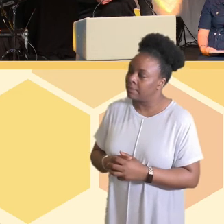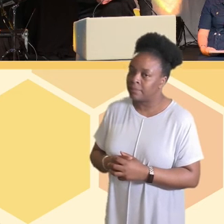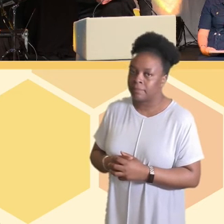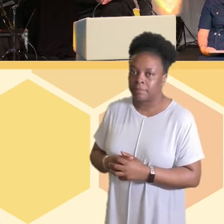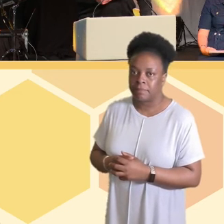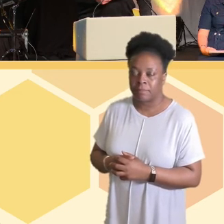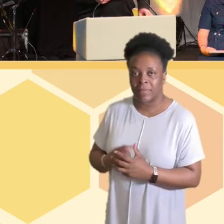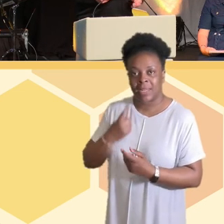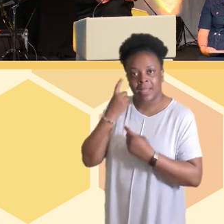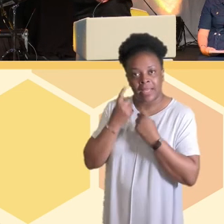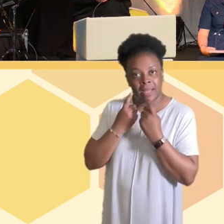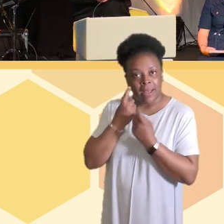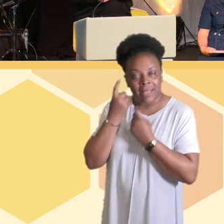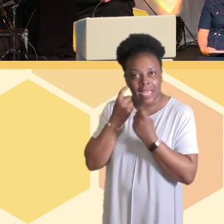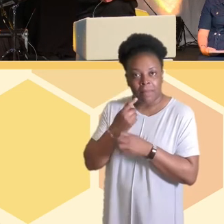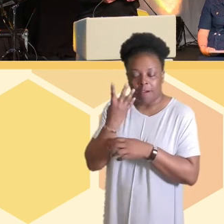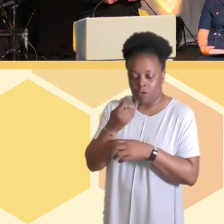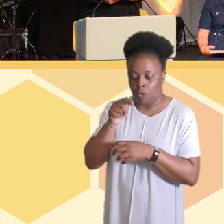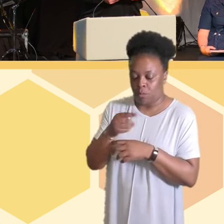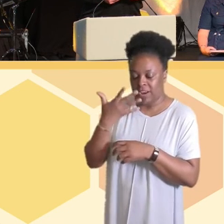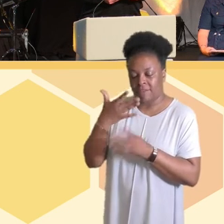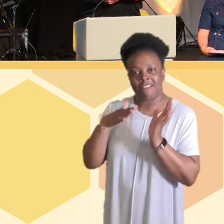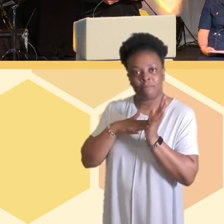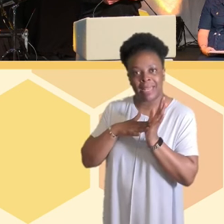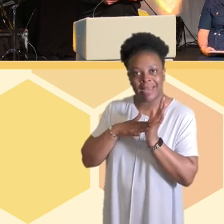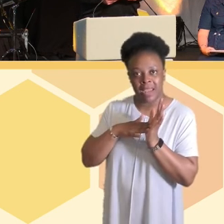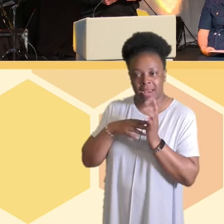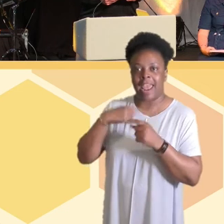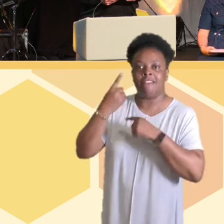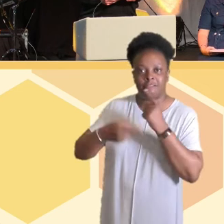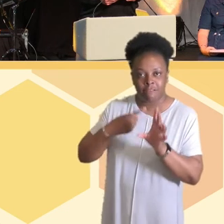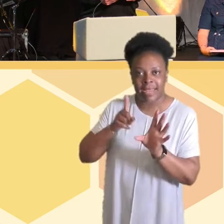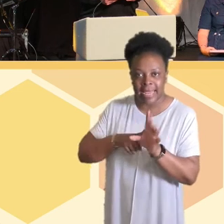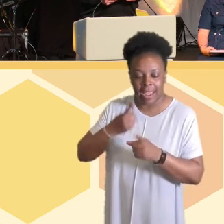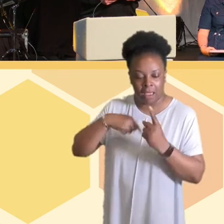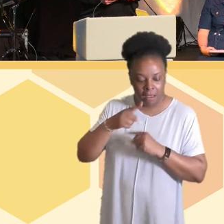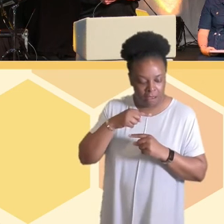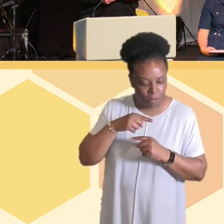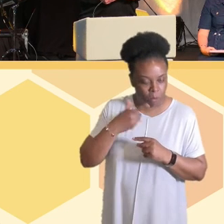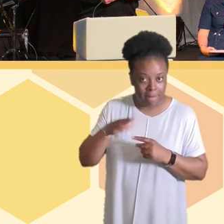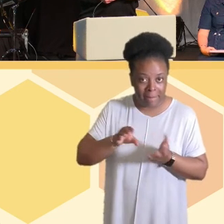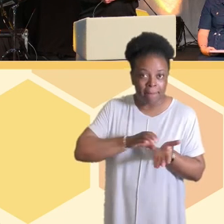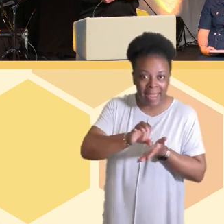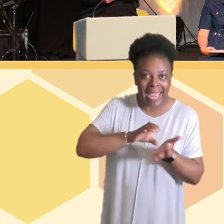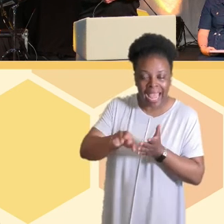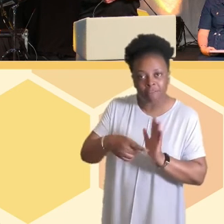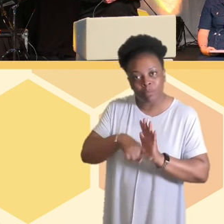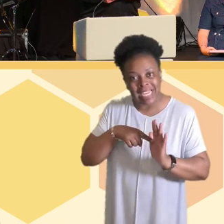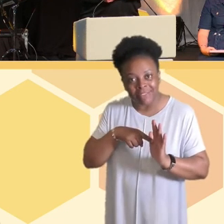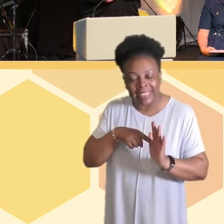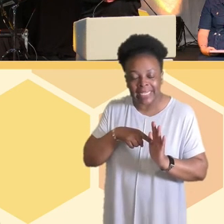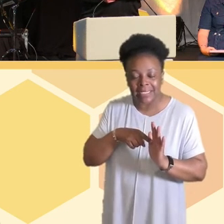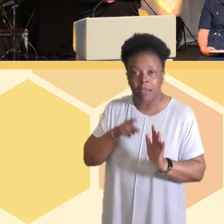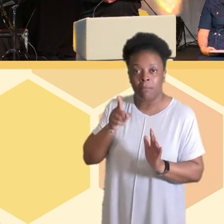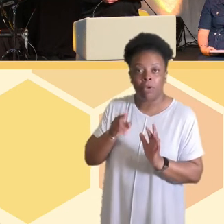4.5 million per annum that Baptist organisations are currently paying in deficit contributions will no longer need